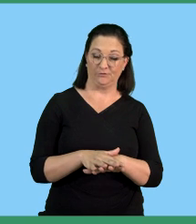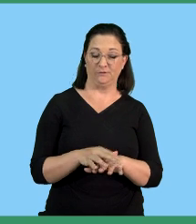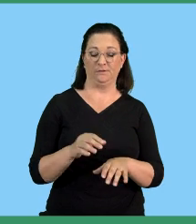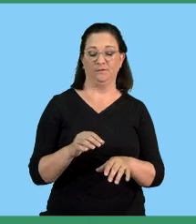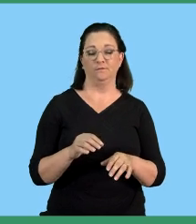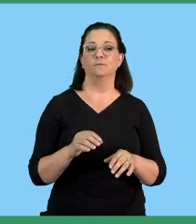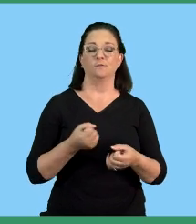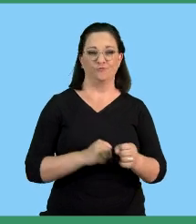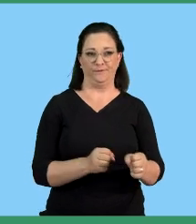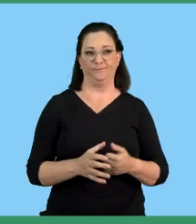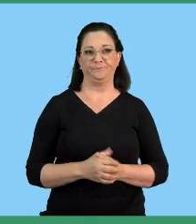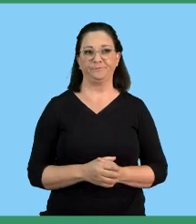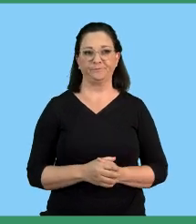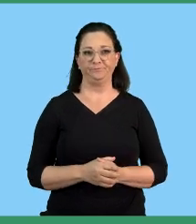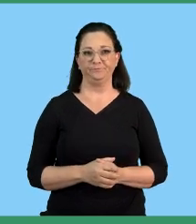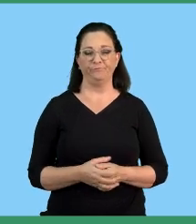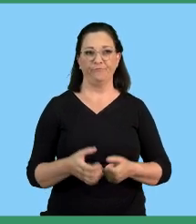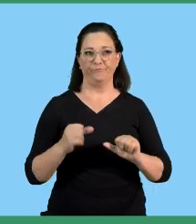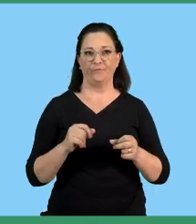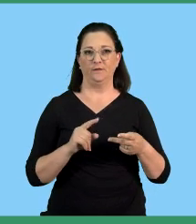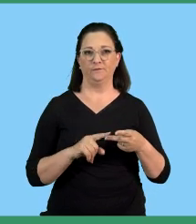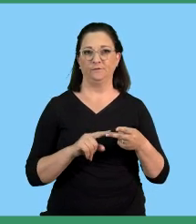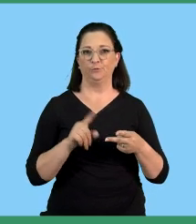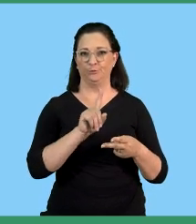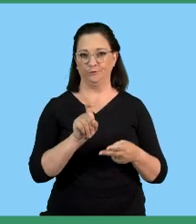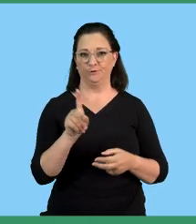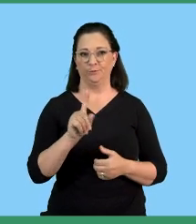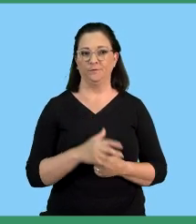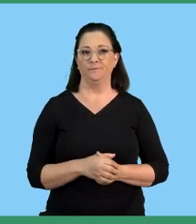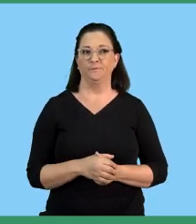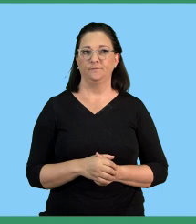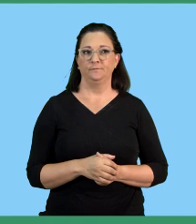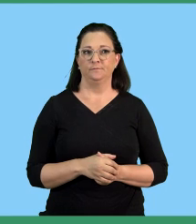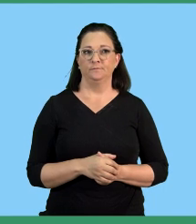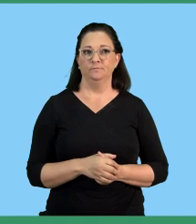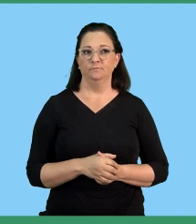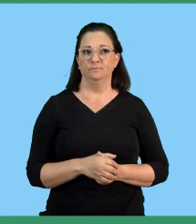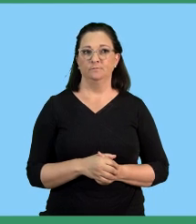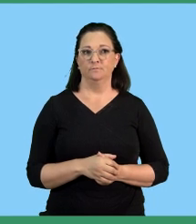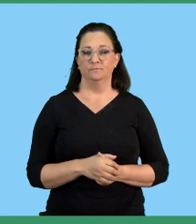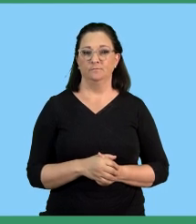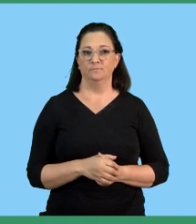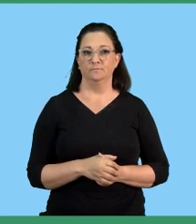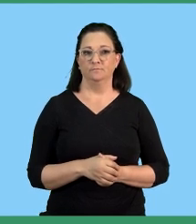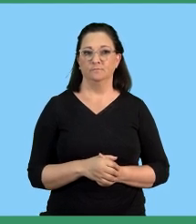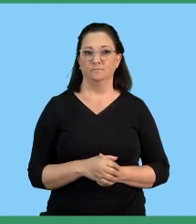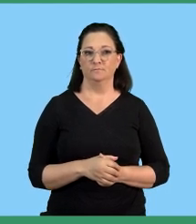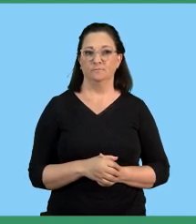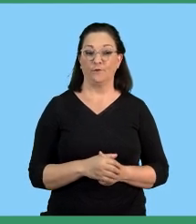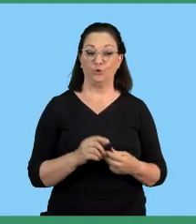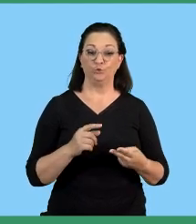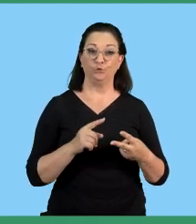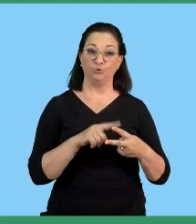integration strategy. Right, let's move on to the second question. Right, the second question says,